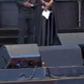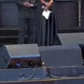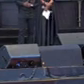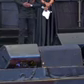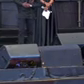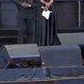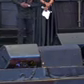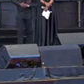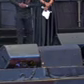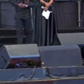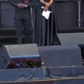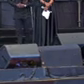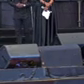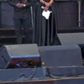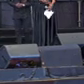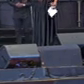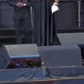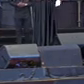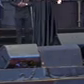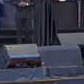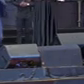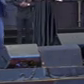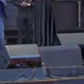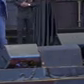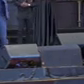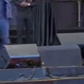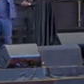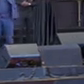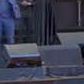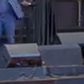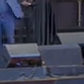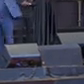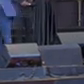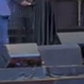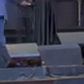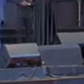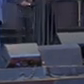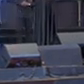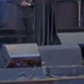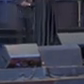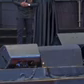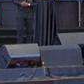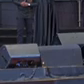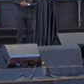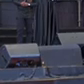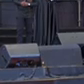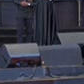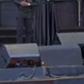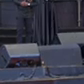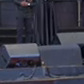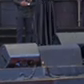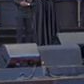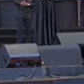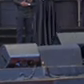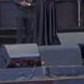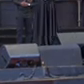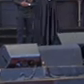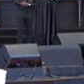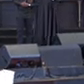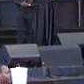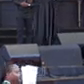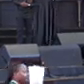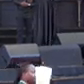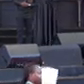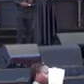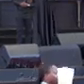the next session let me pray father in the name of Jesus we thank you for the most generous GI on this side of